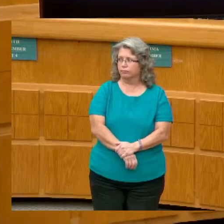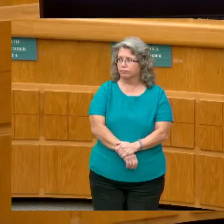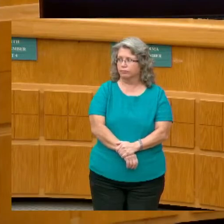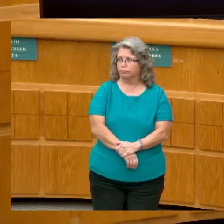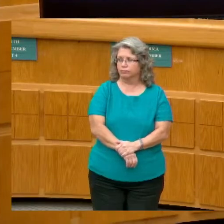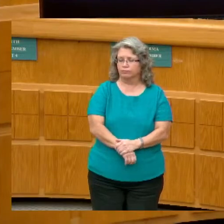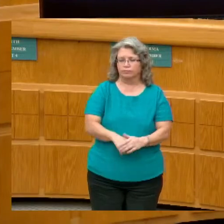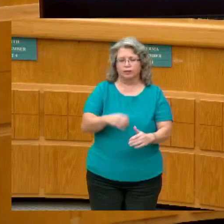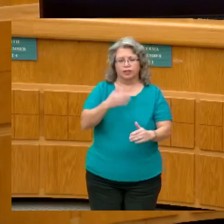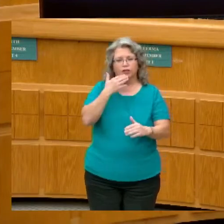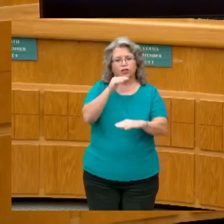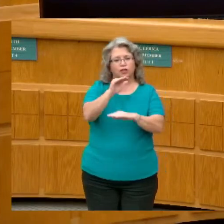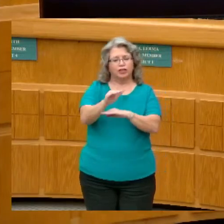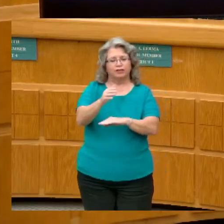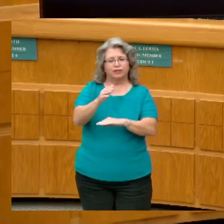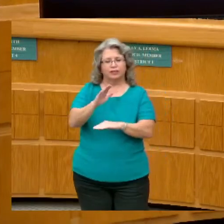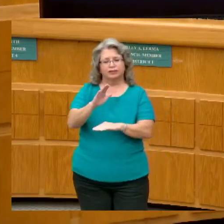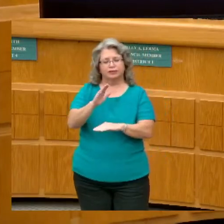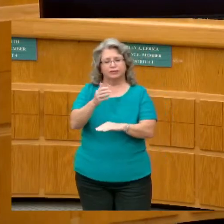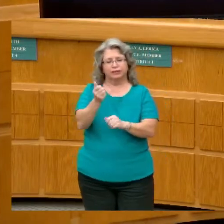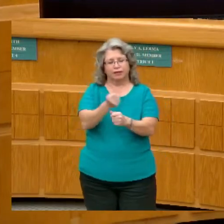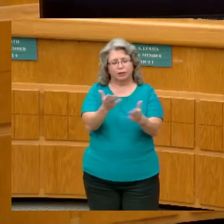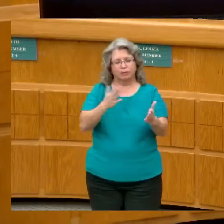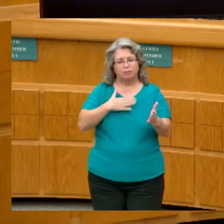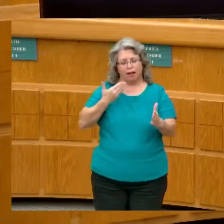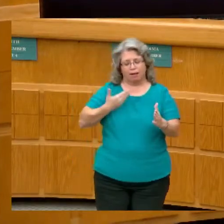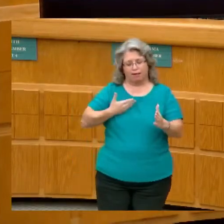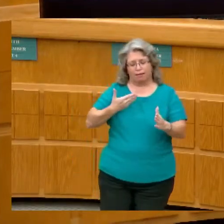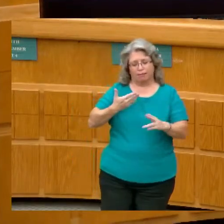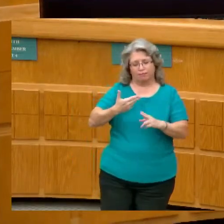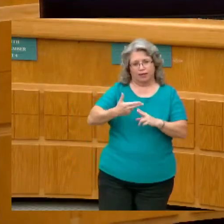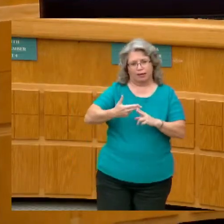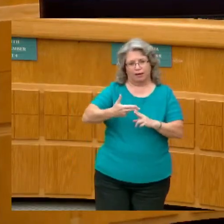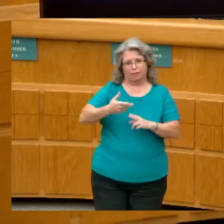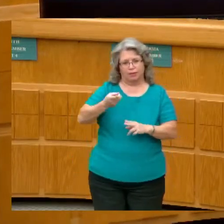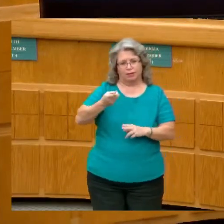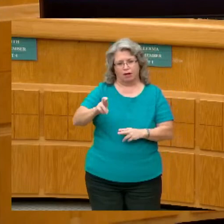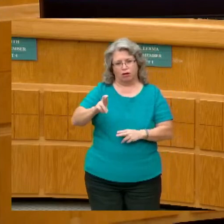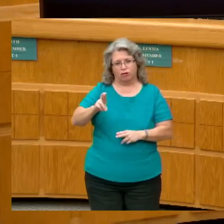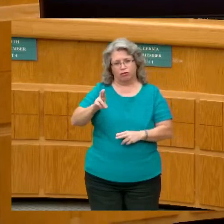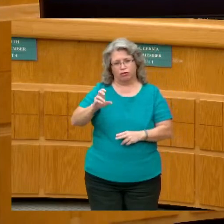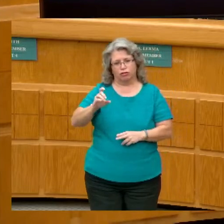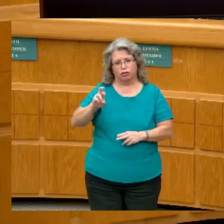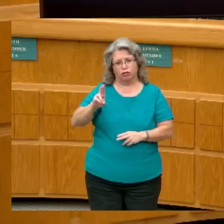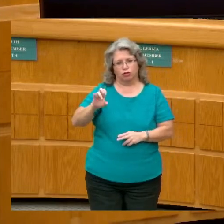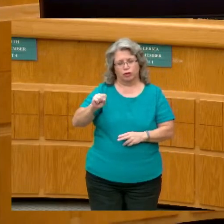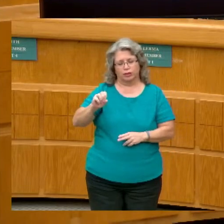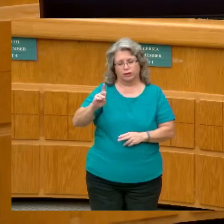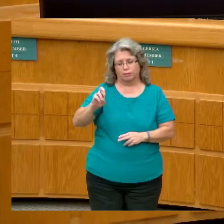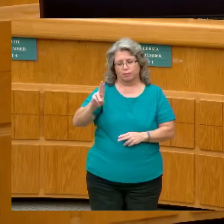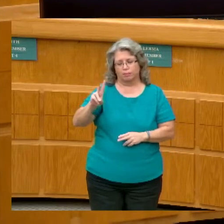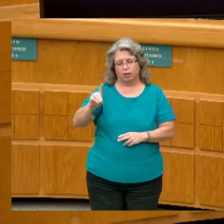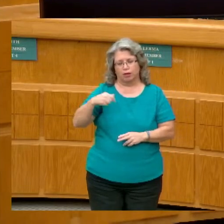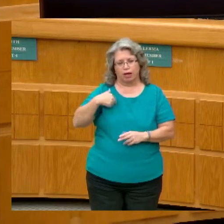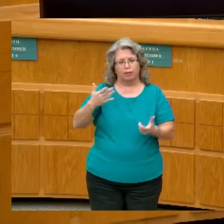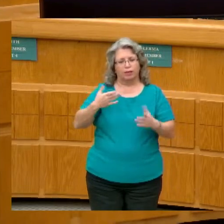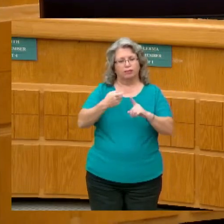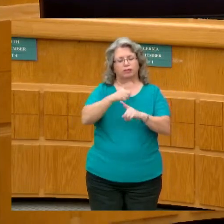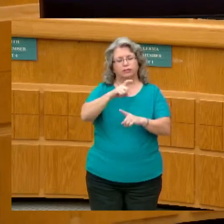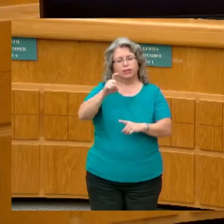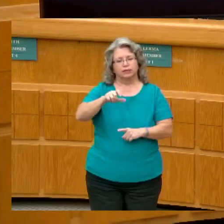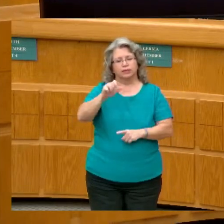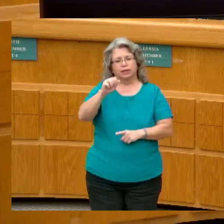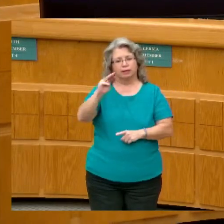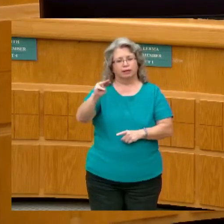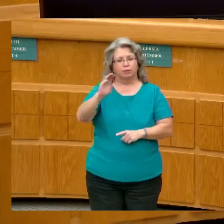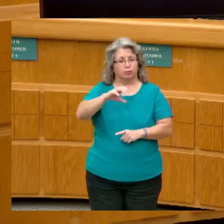All right, good evening, everybody. My name is Dr. Chris Bird. I'm here to speak to you on behalf of the Texas A&M University Corpus Christi Informatics and Modeling